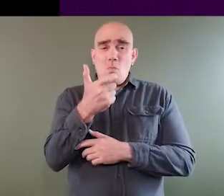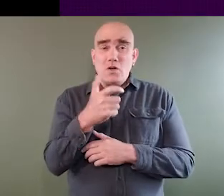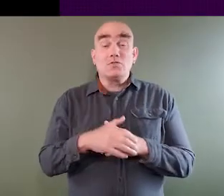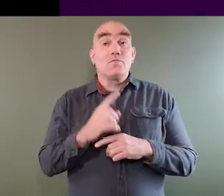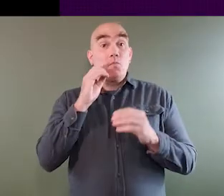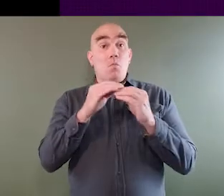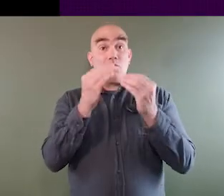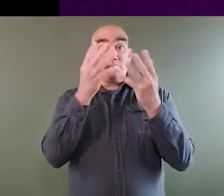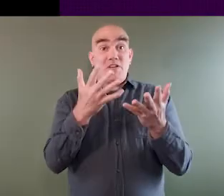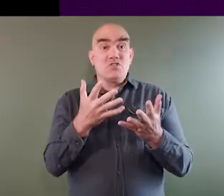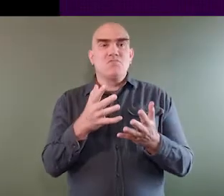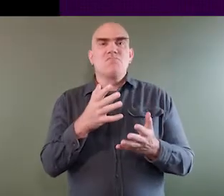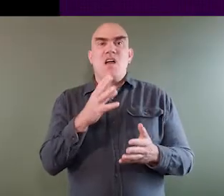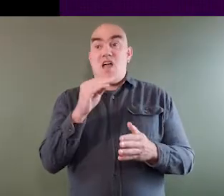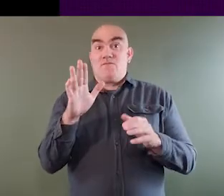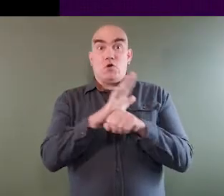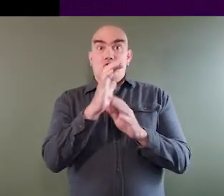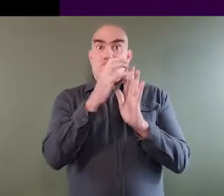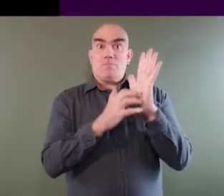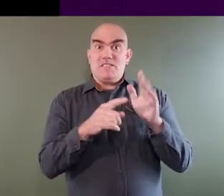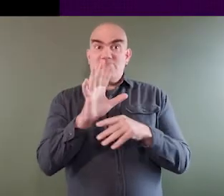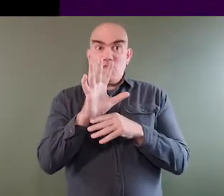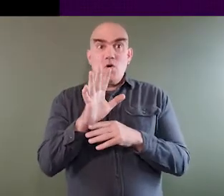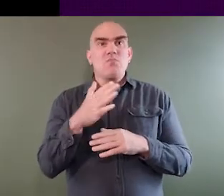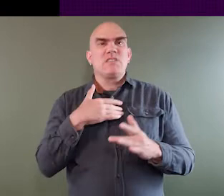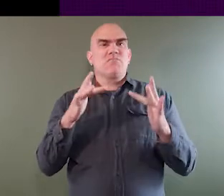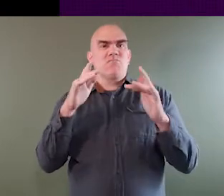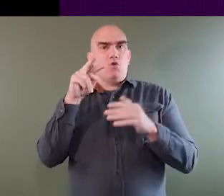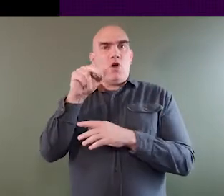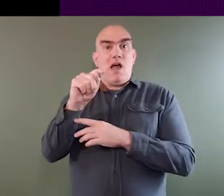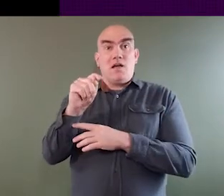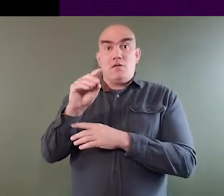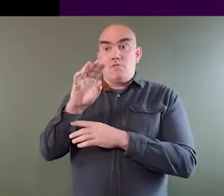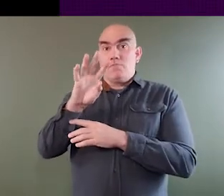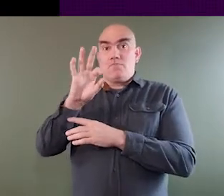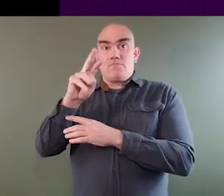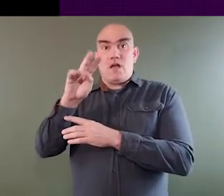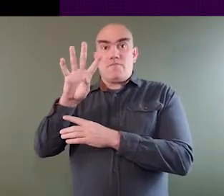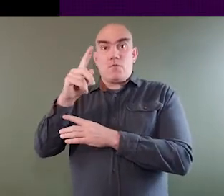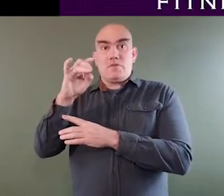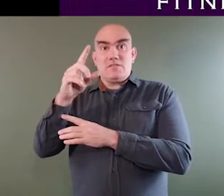For more information and a full transcript of this video, check out funforthedisabled.com.